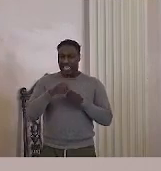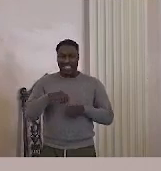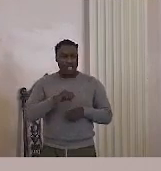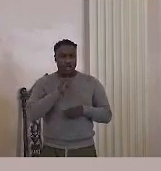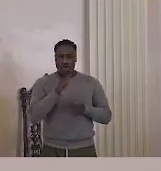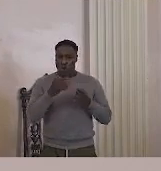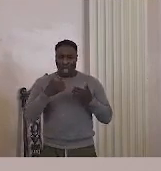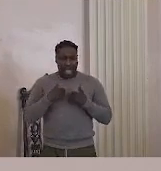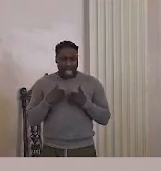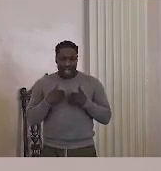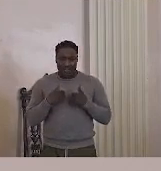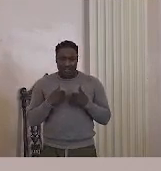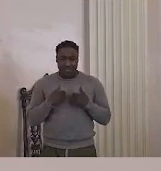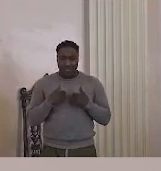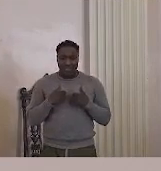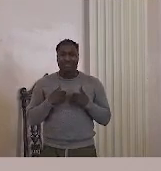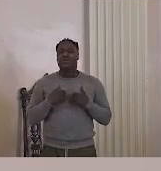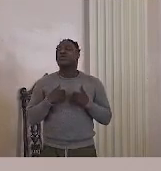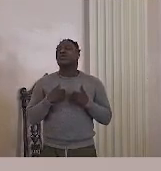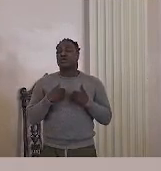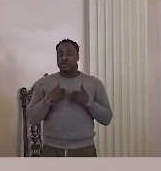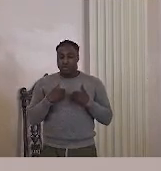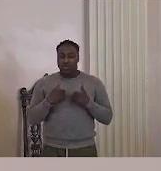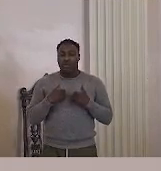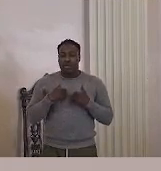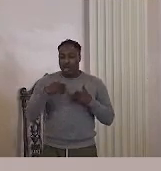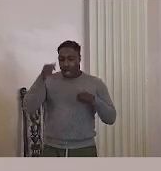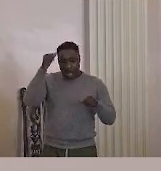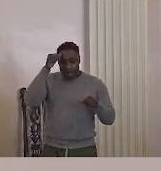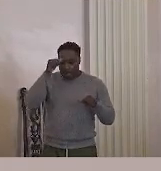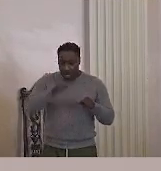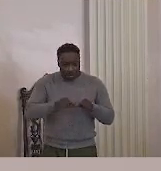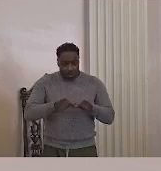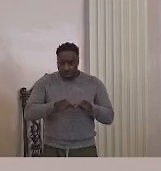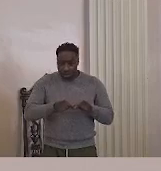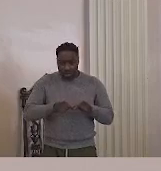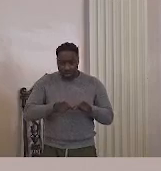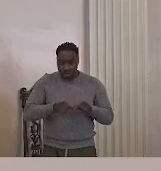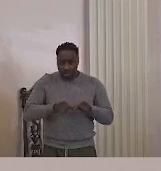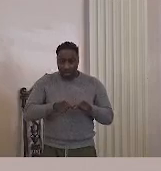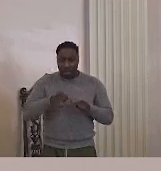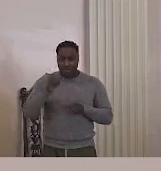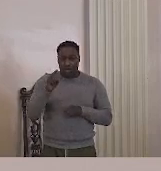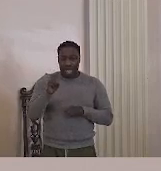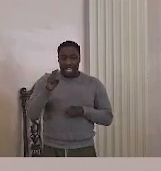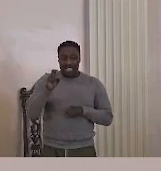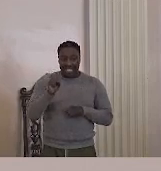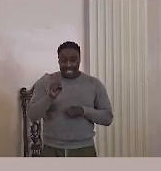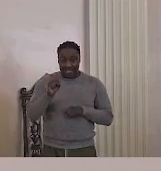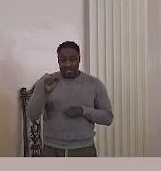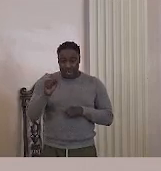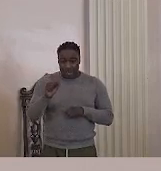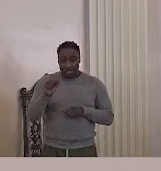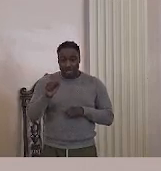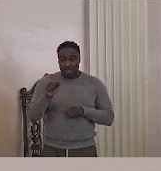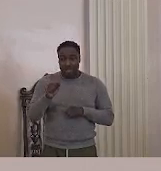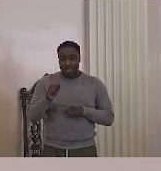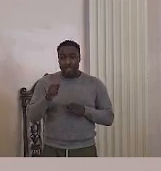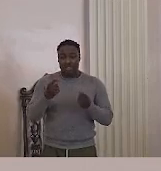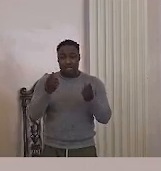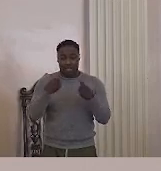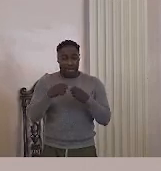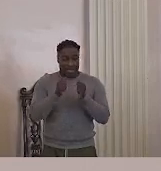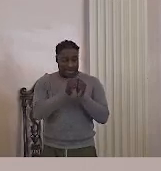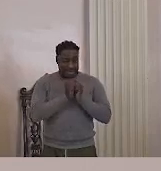not have a collective memory of the United States of America coming